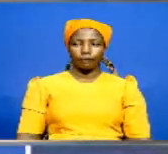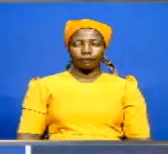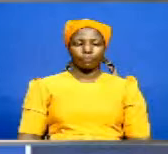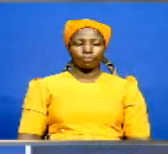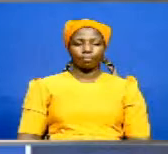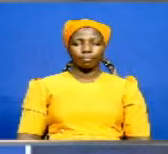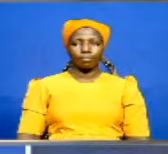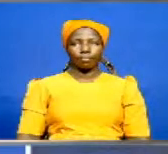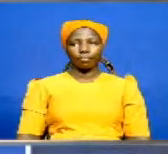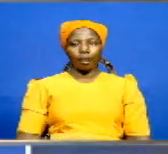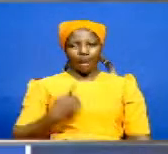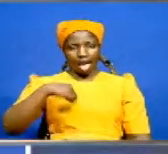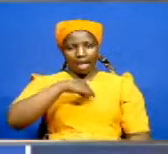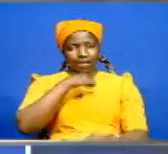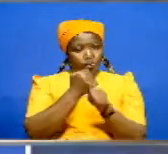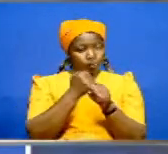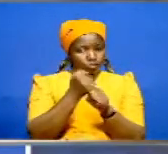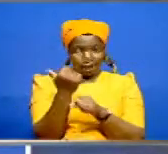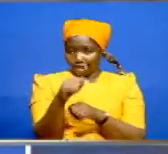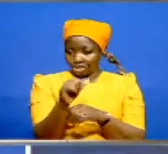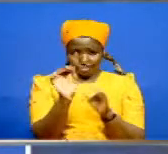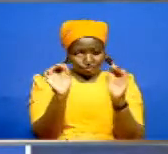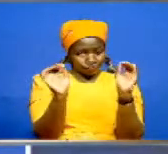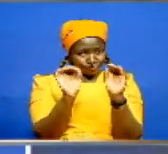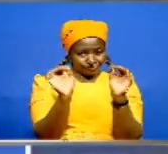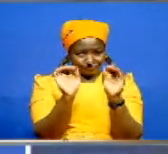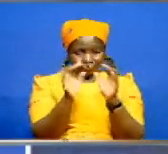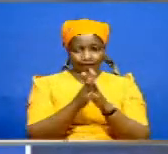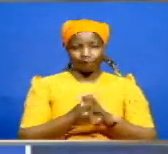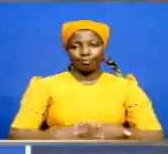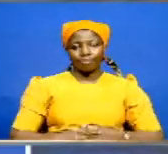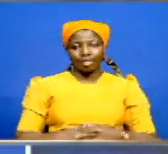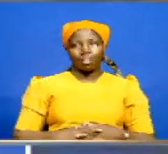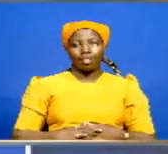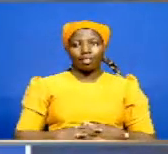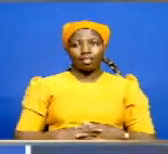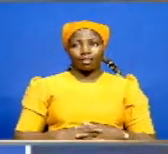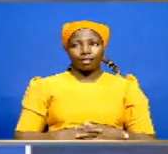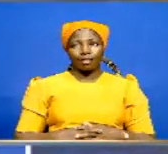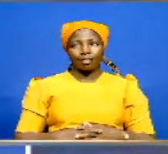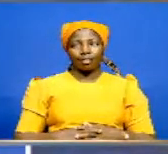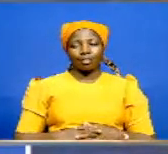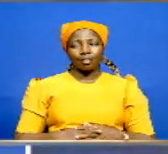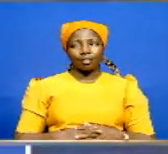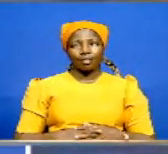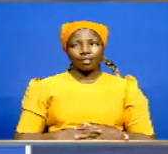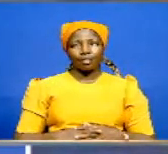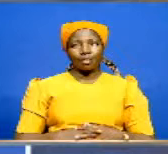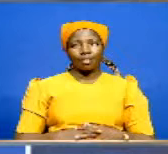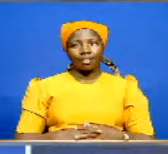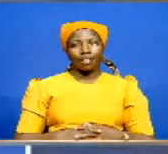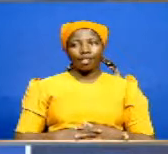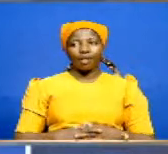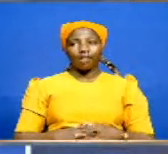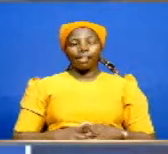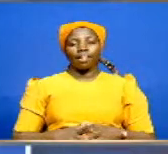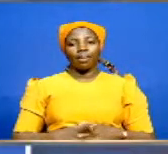supposed to do. Yes. So we didn't do anything like that. And then it also presupposes, Your Honor, that there must have been a motive. Why you would not